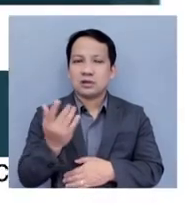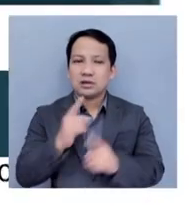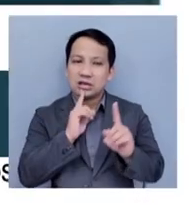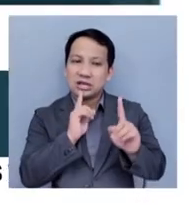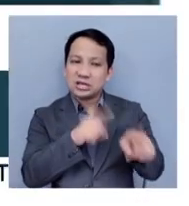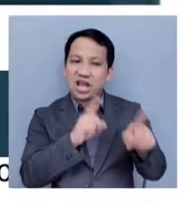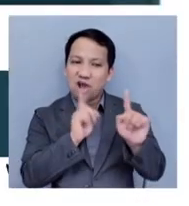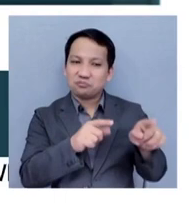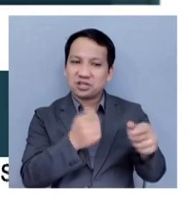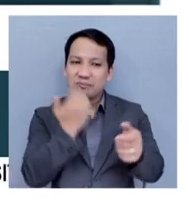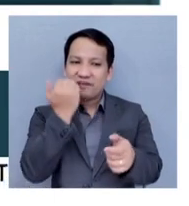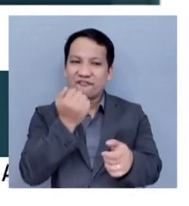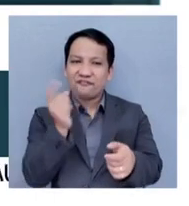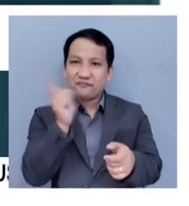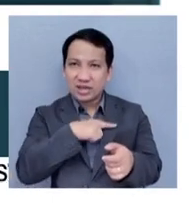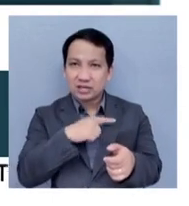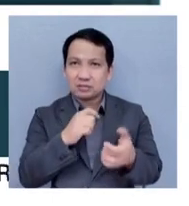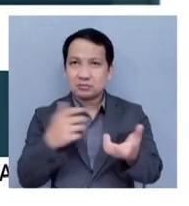quantity that they have